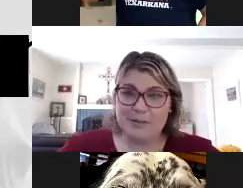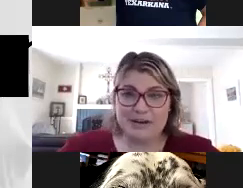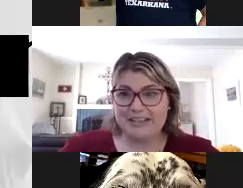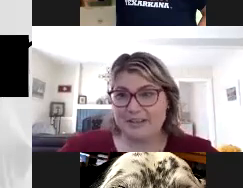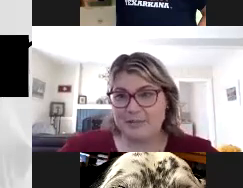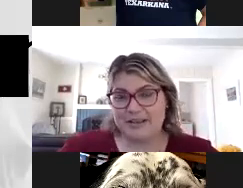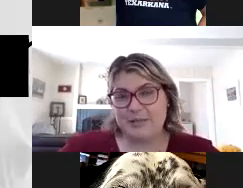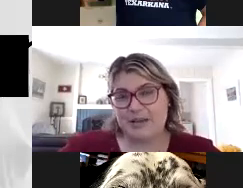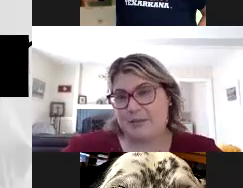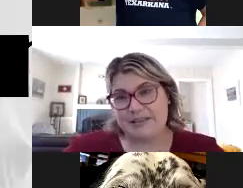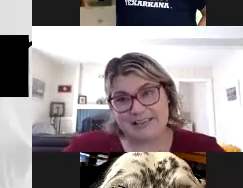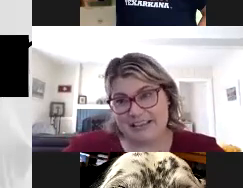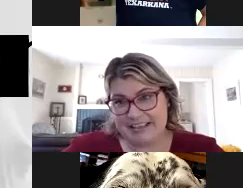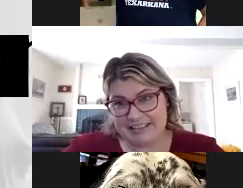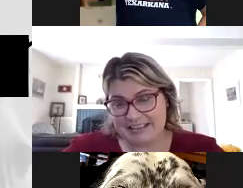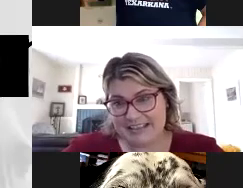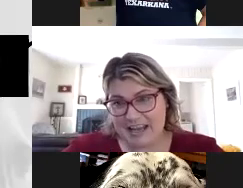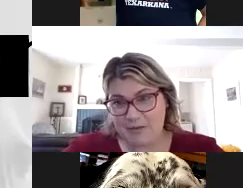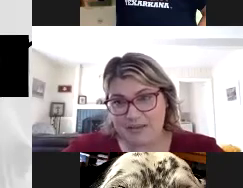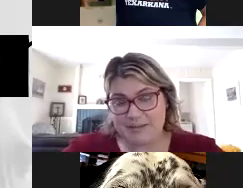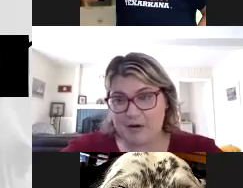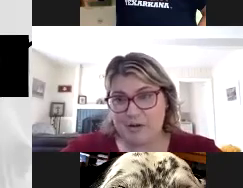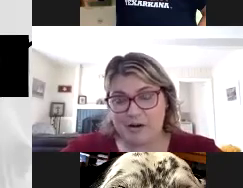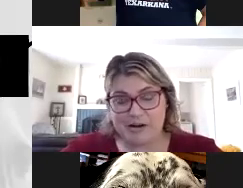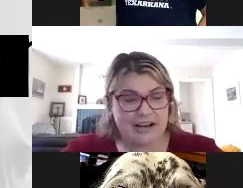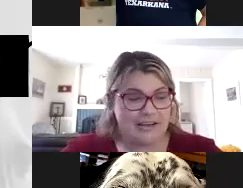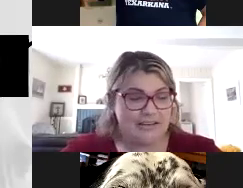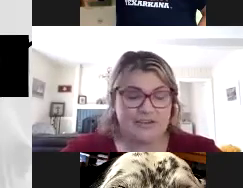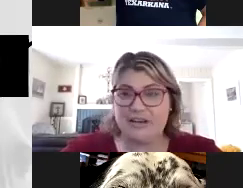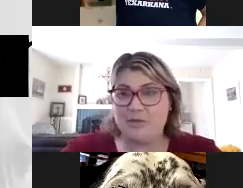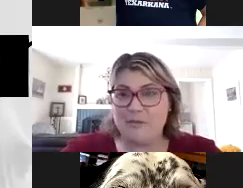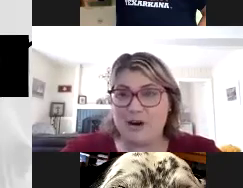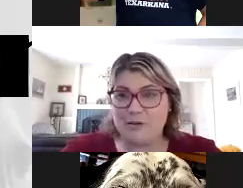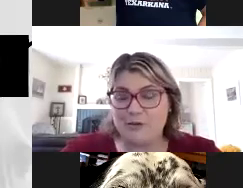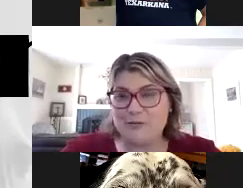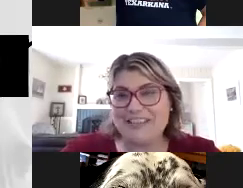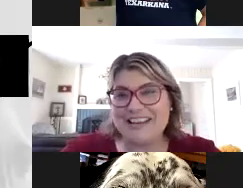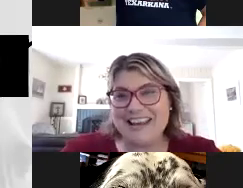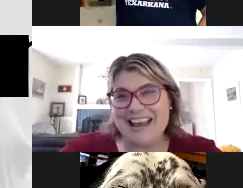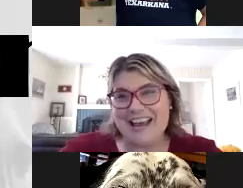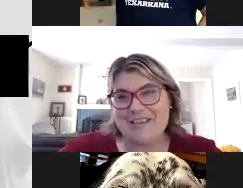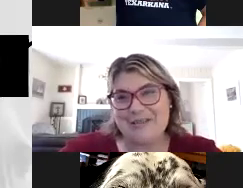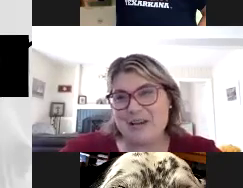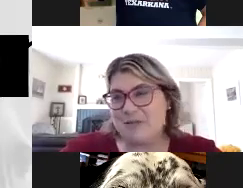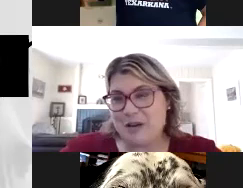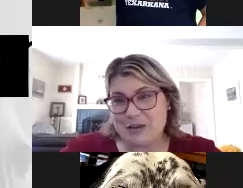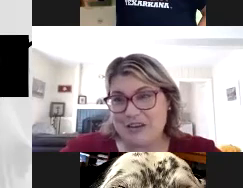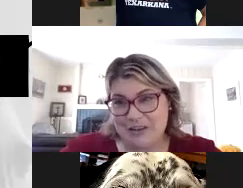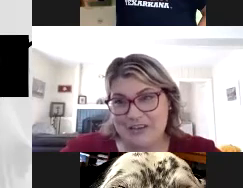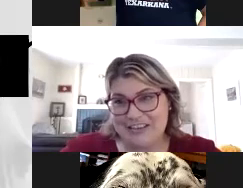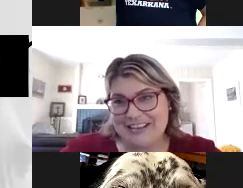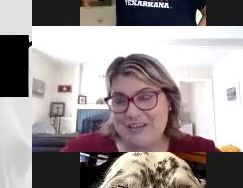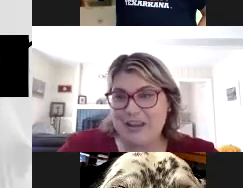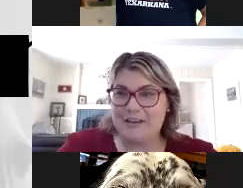The primary system has become since 1968 when the Democratic Party started primary reforms. It's become longer